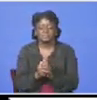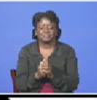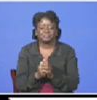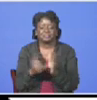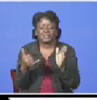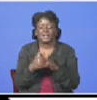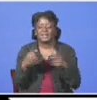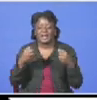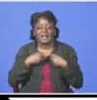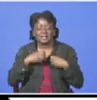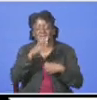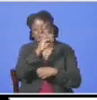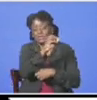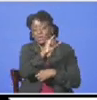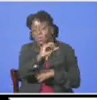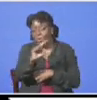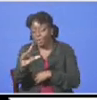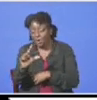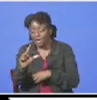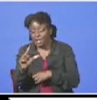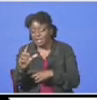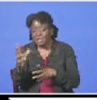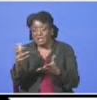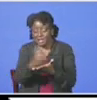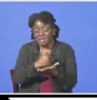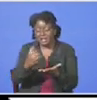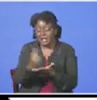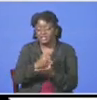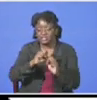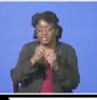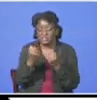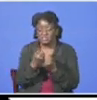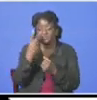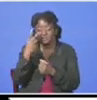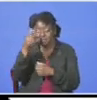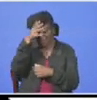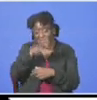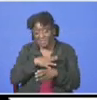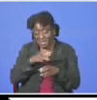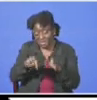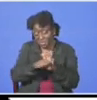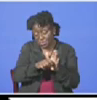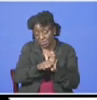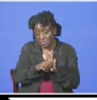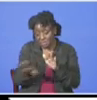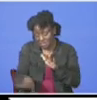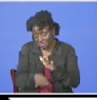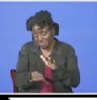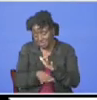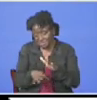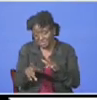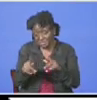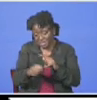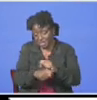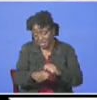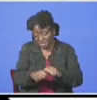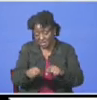oil collection system built in it. You saw the manholes. Underneath those manholes are essentially trenches or